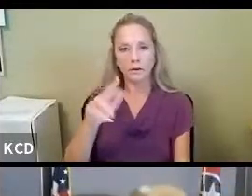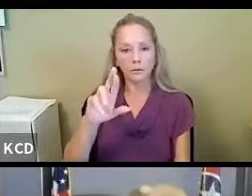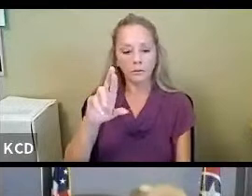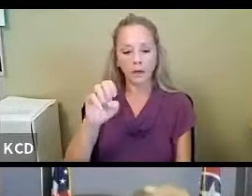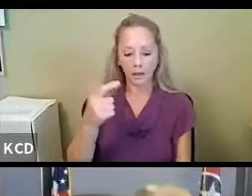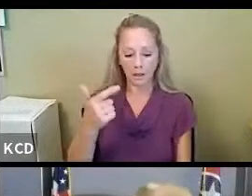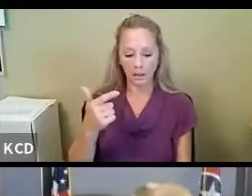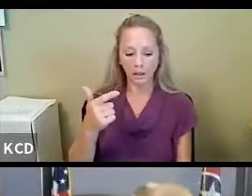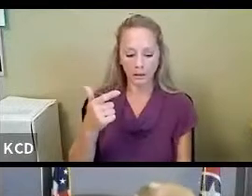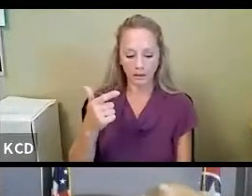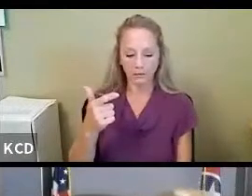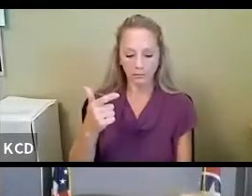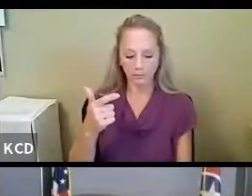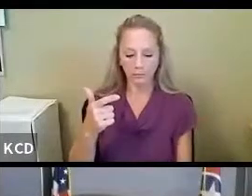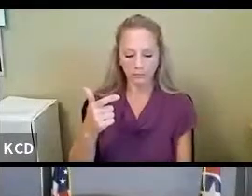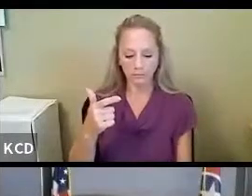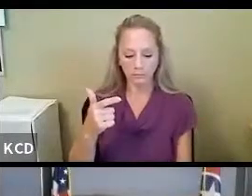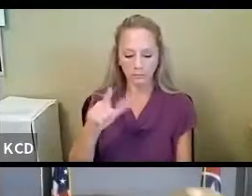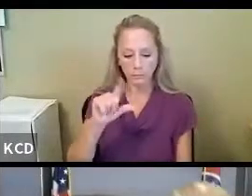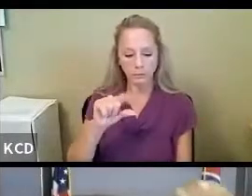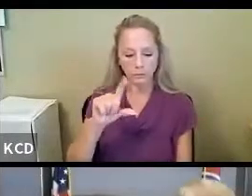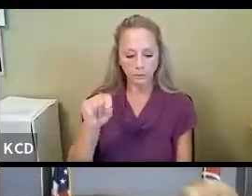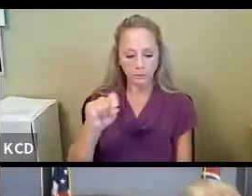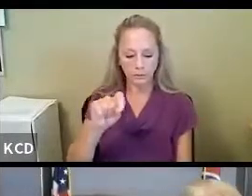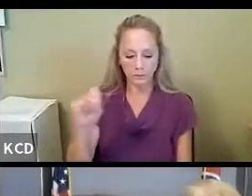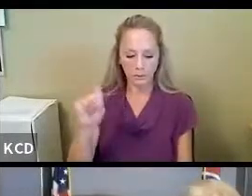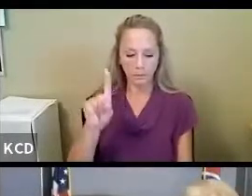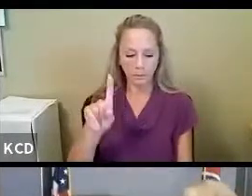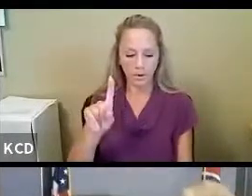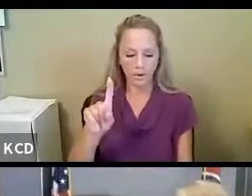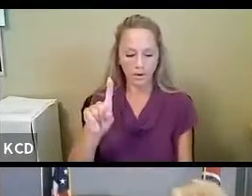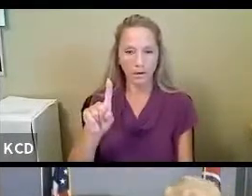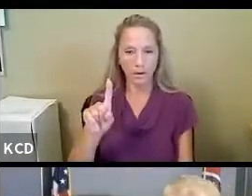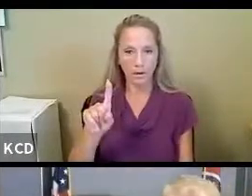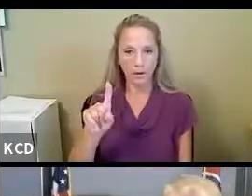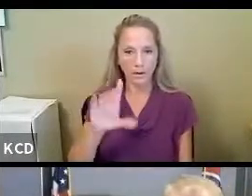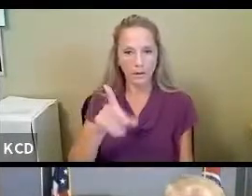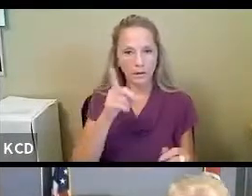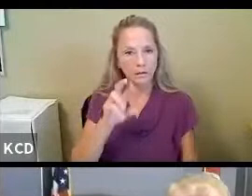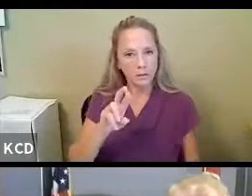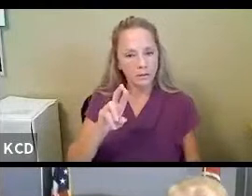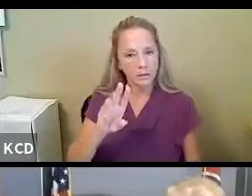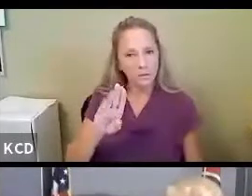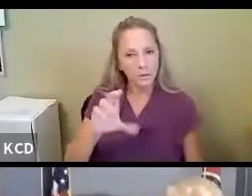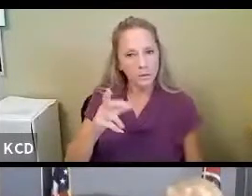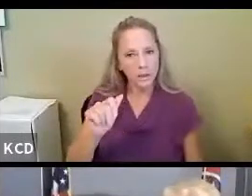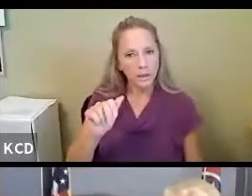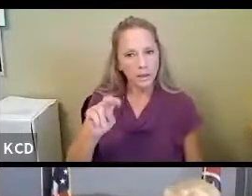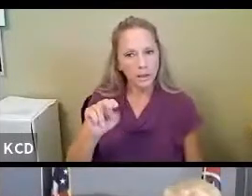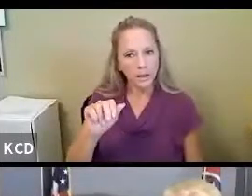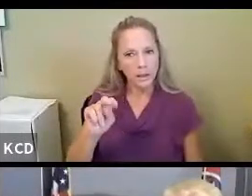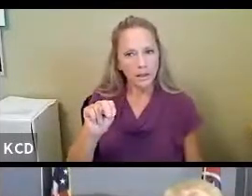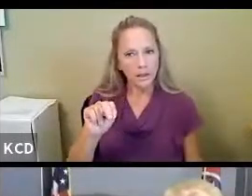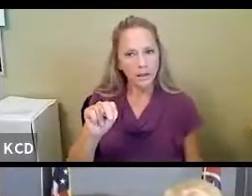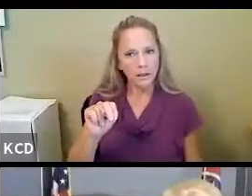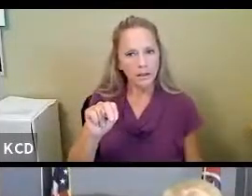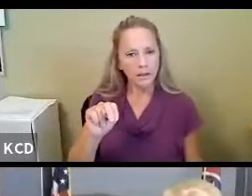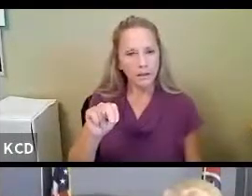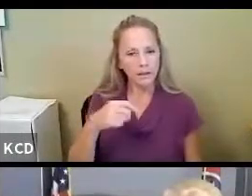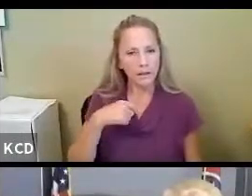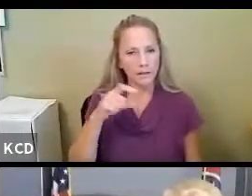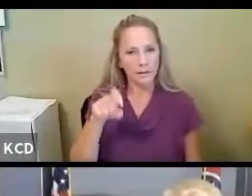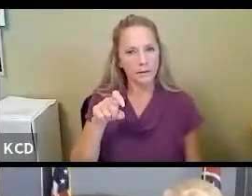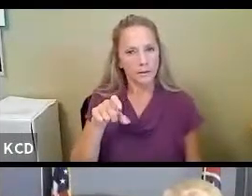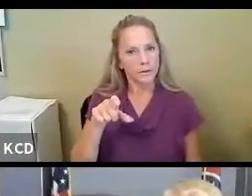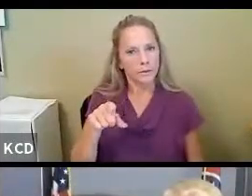for review and discussion. And Dr. Buchanan, I may need to have you help